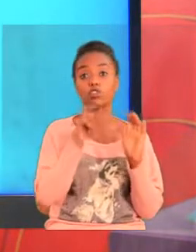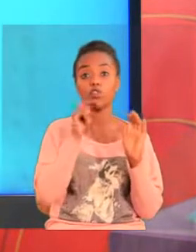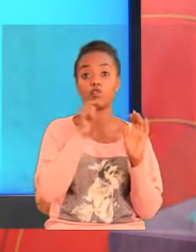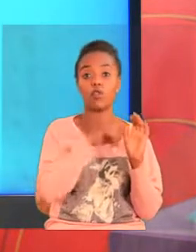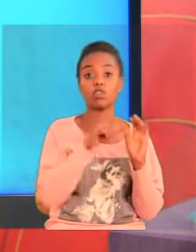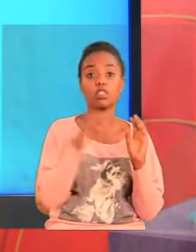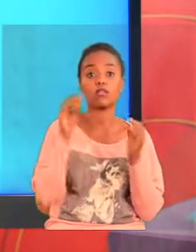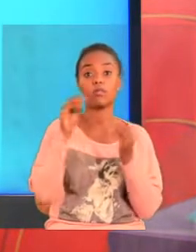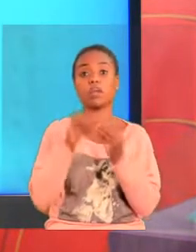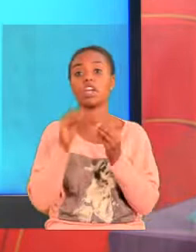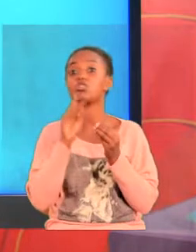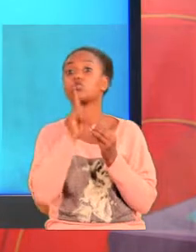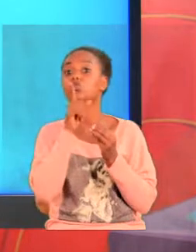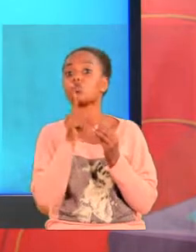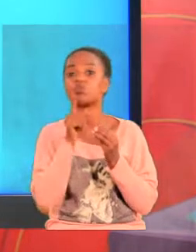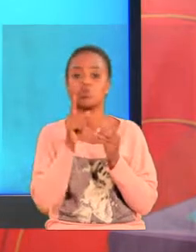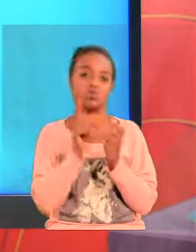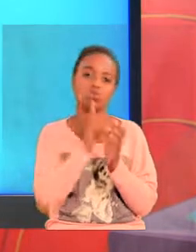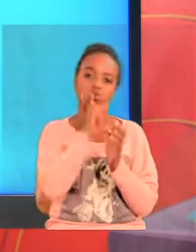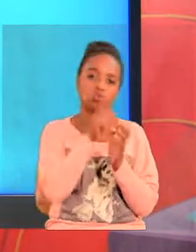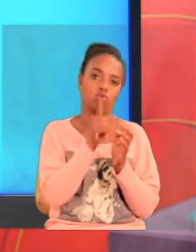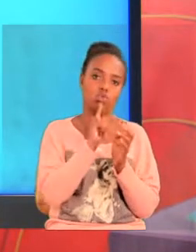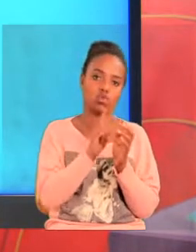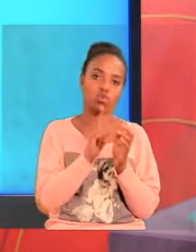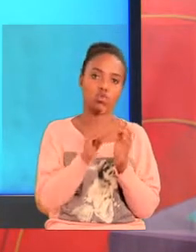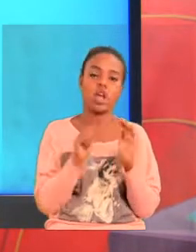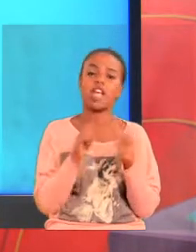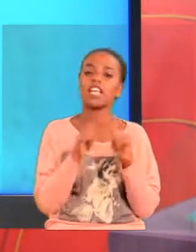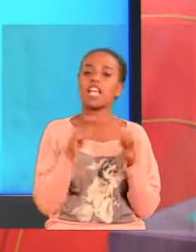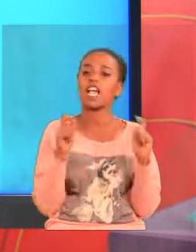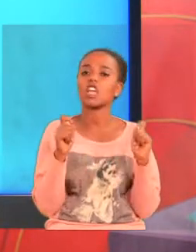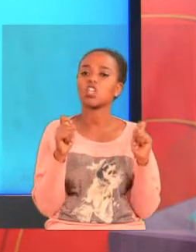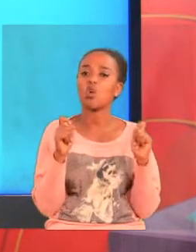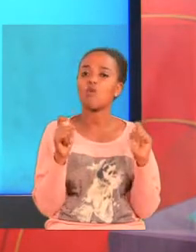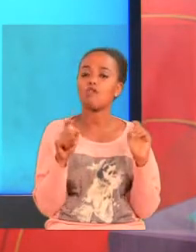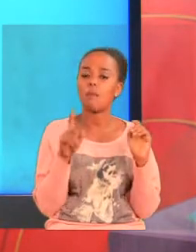gives you true. So here, negation of P